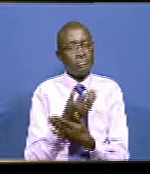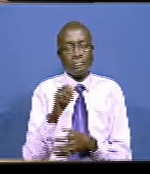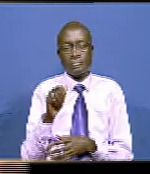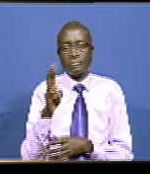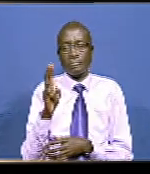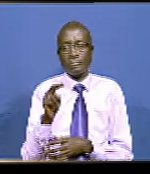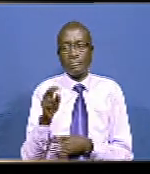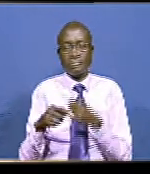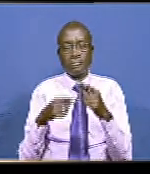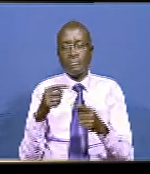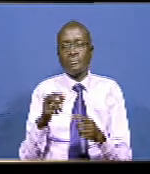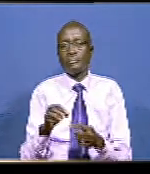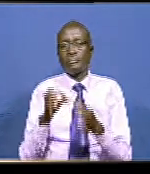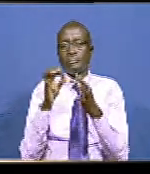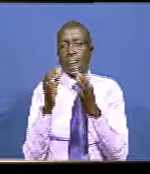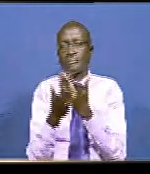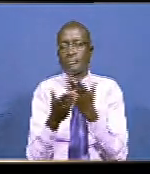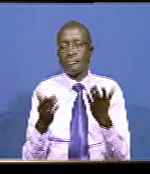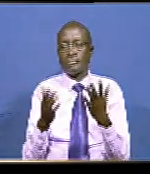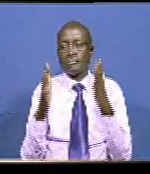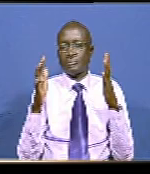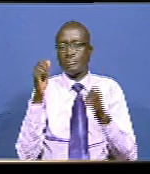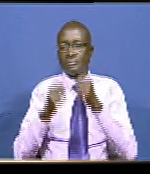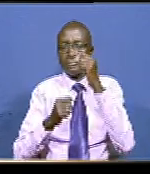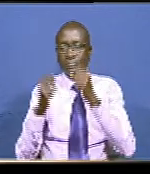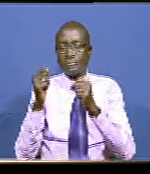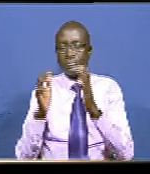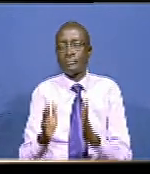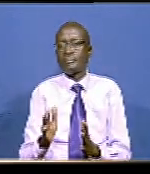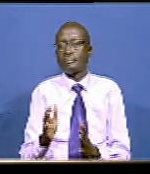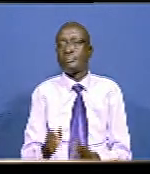you. Something special for our great Kipchoge.